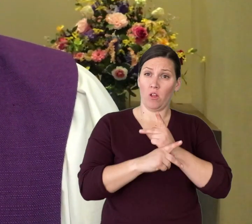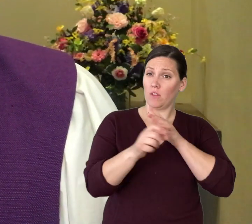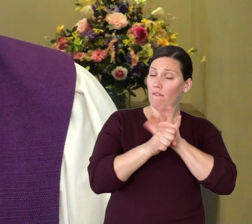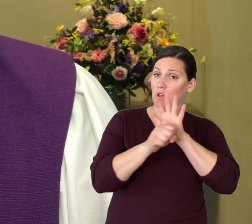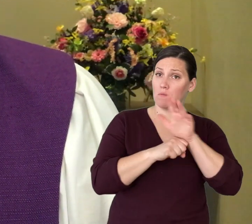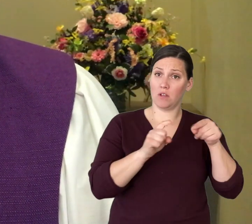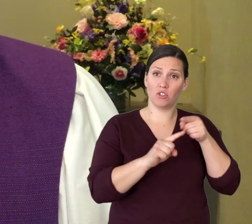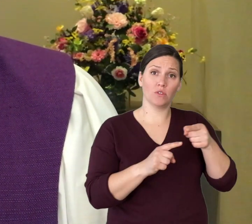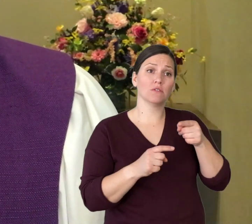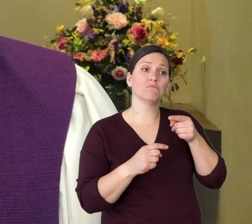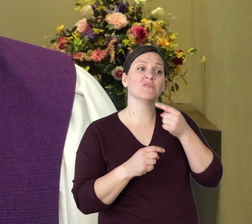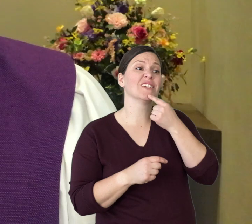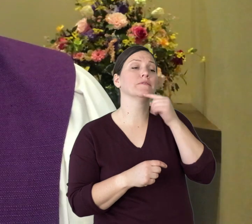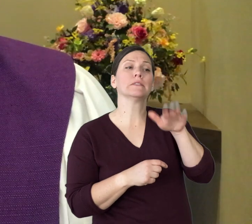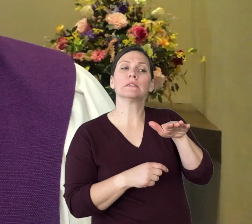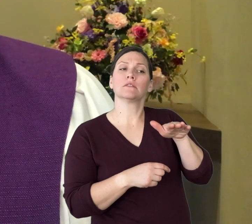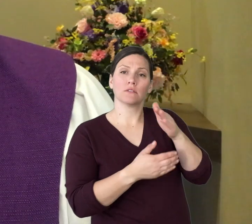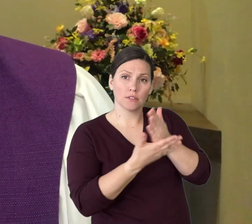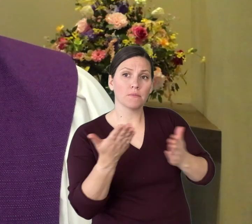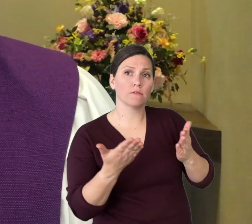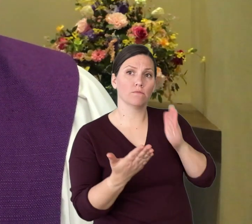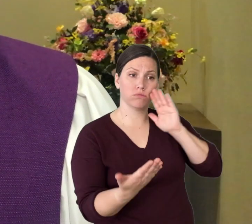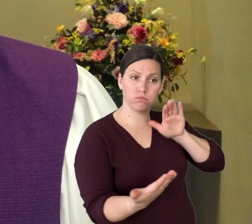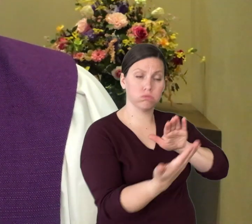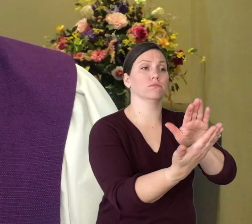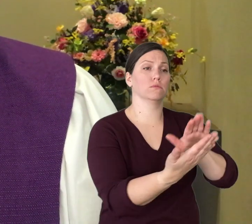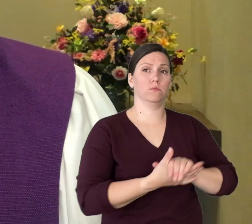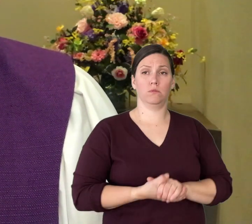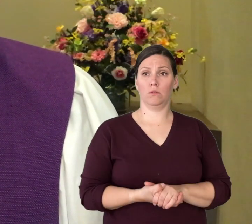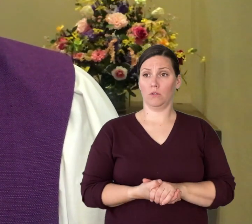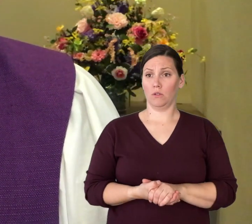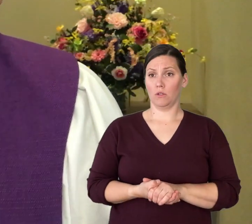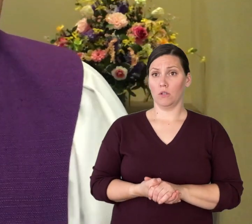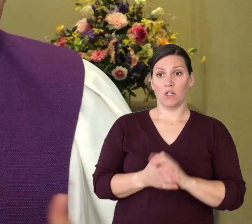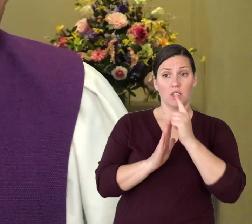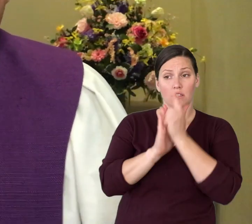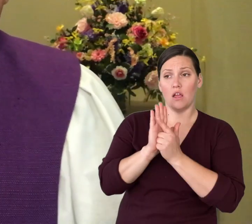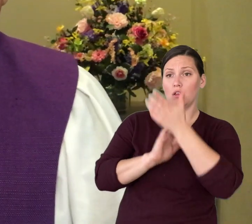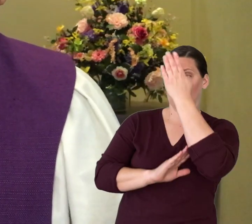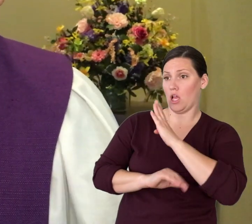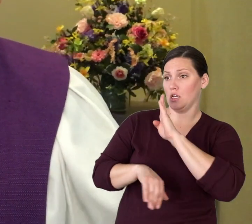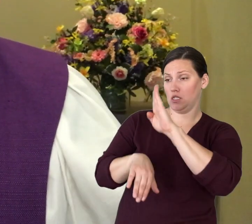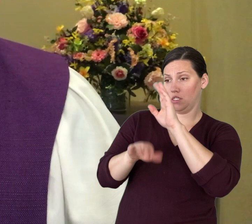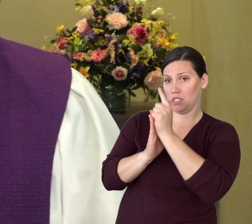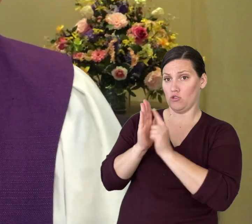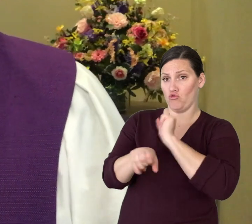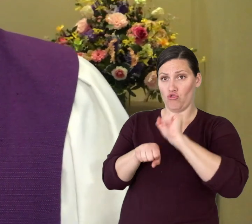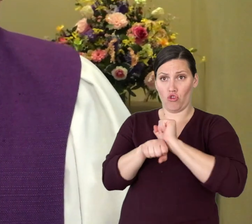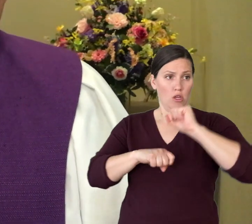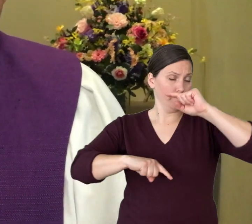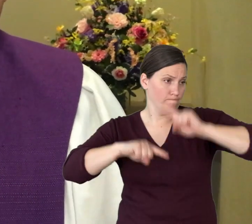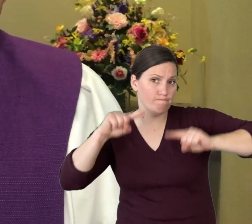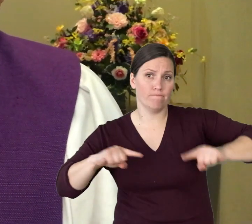enough about you to say something will confront you. The law of God works